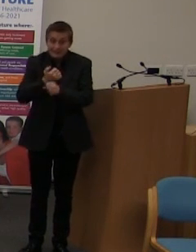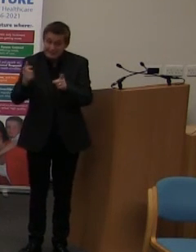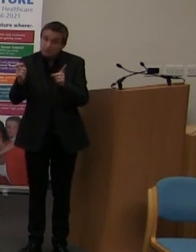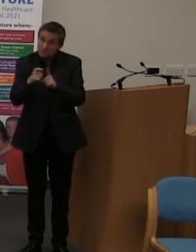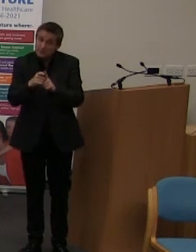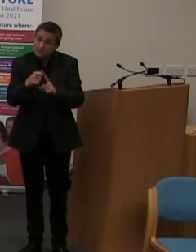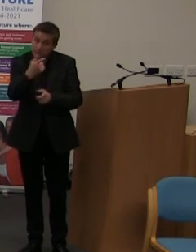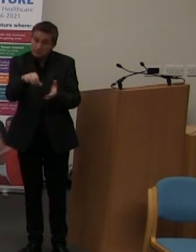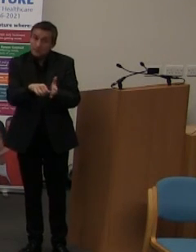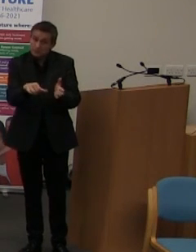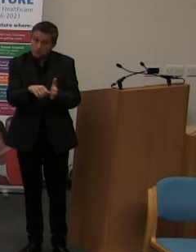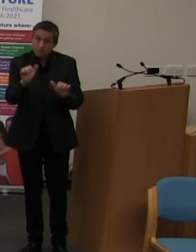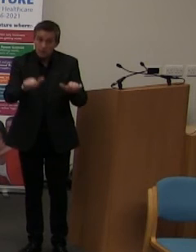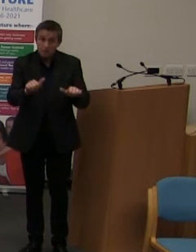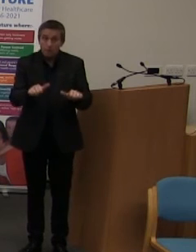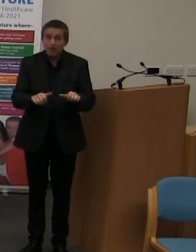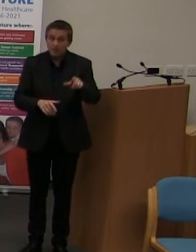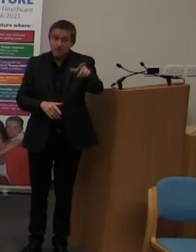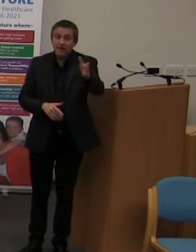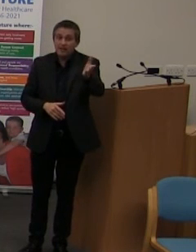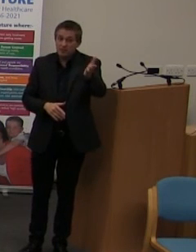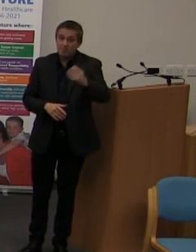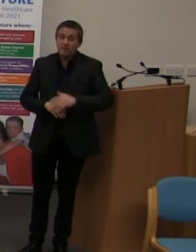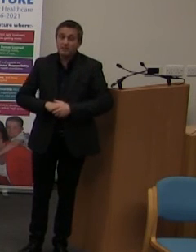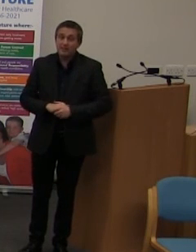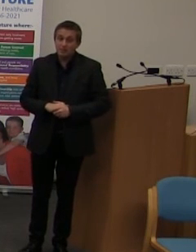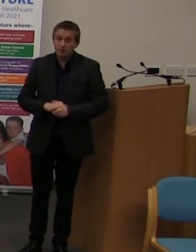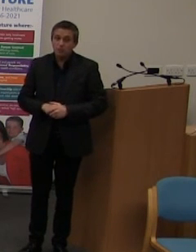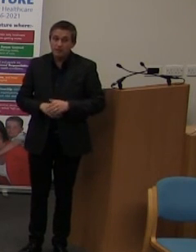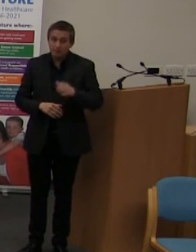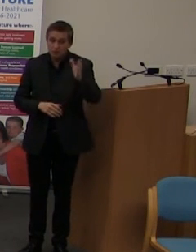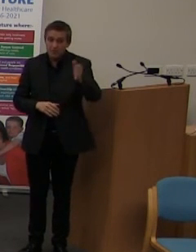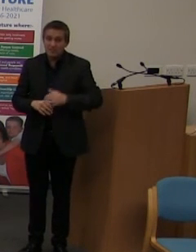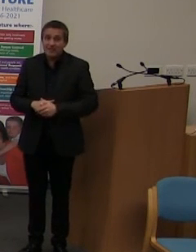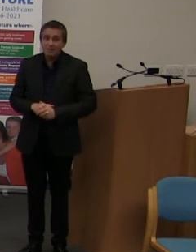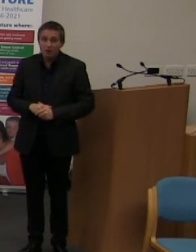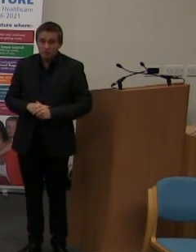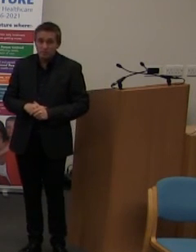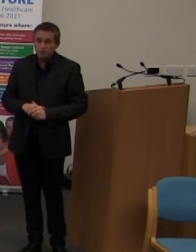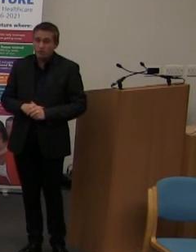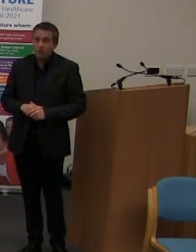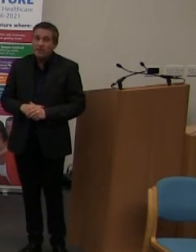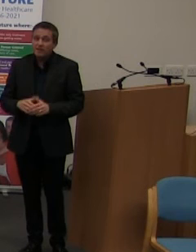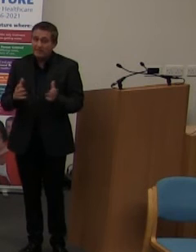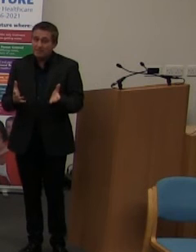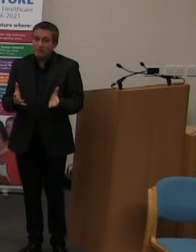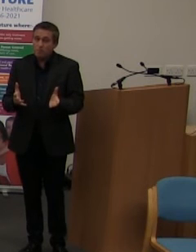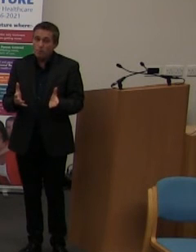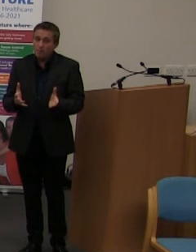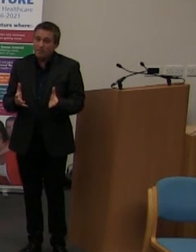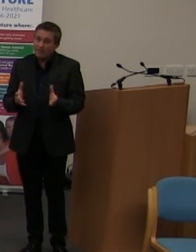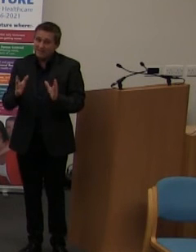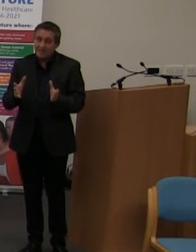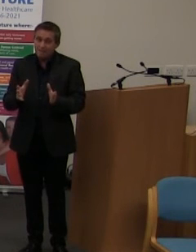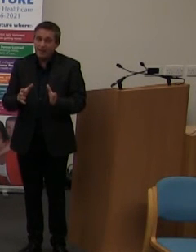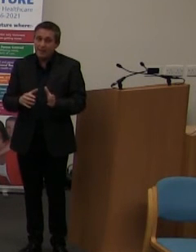us, and we have been looking at the DNA rates that people have. I should have mentioned that too, but I'm sure it's the same in hospitals, so there needs to be